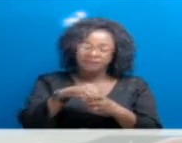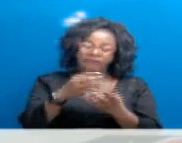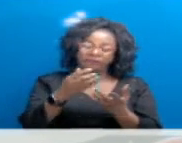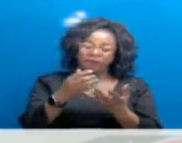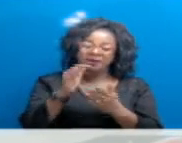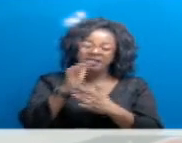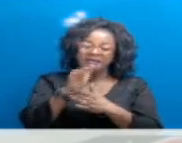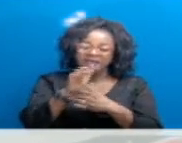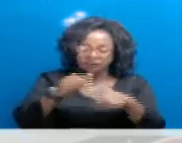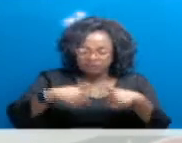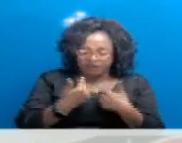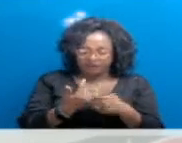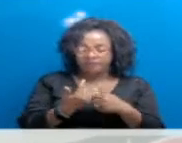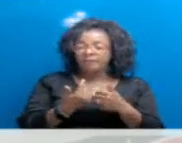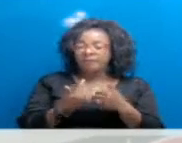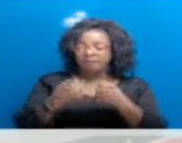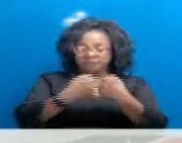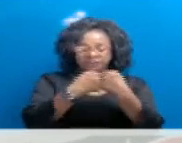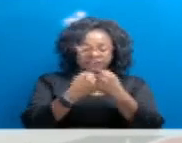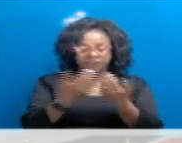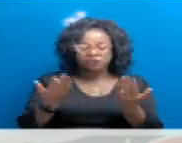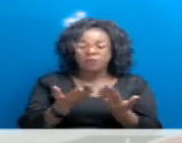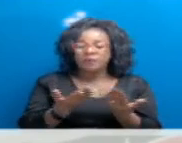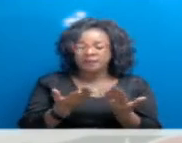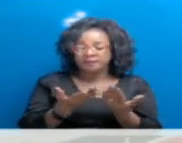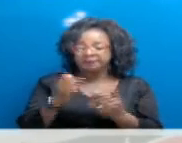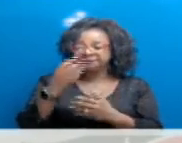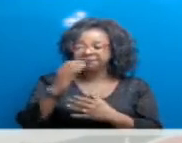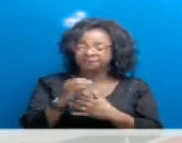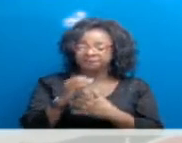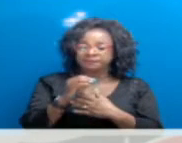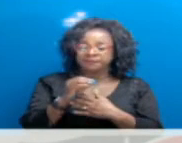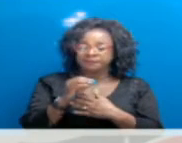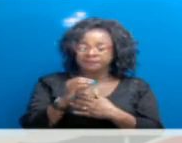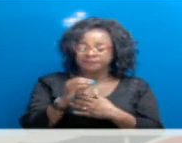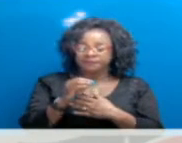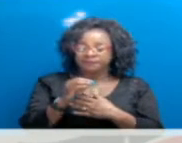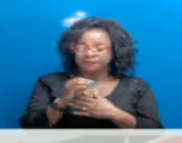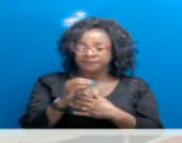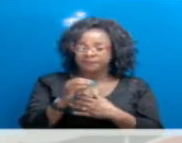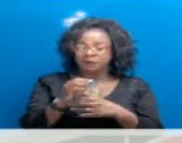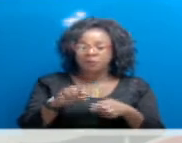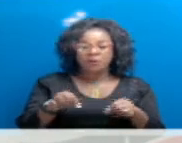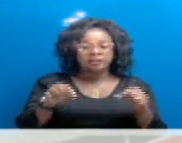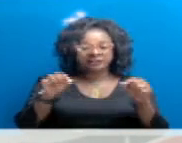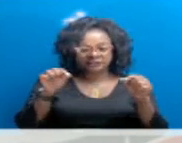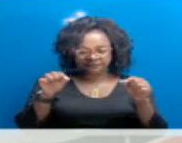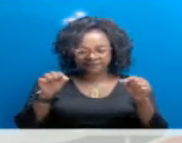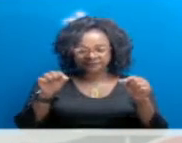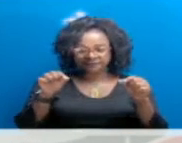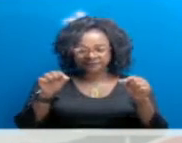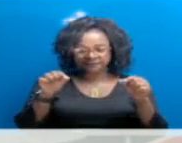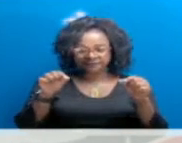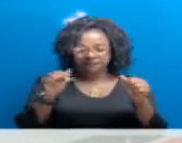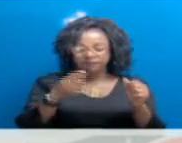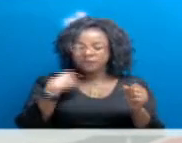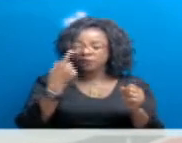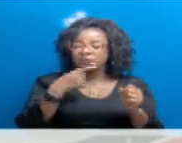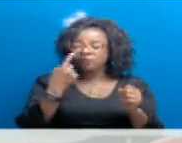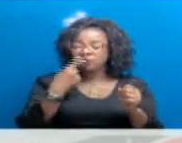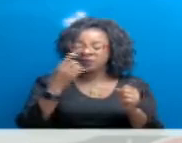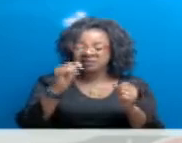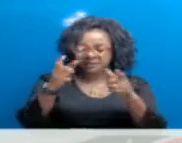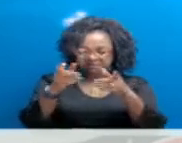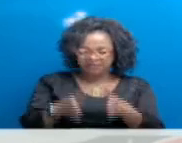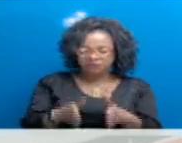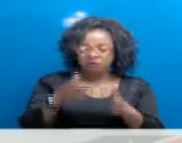what exactly are the challenges that they are first facing. So of course, the first one is quality. So who is this person